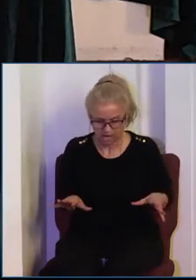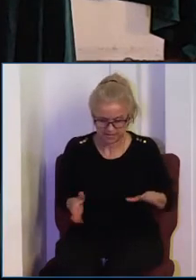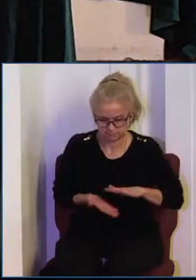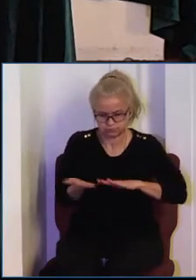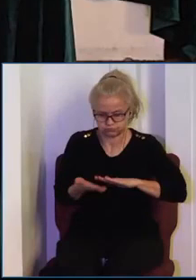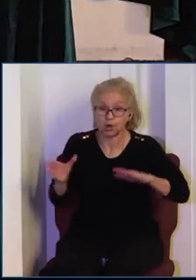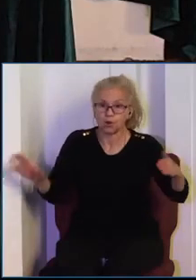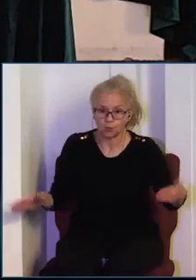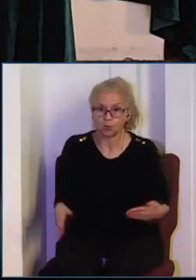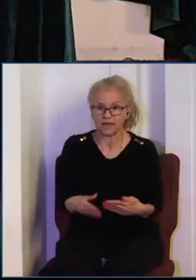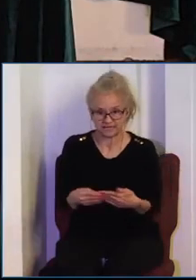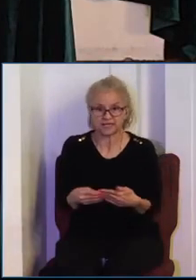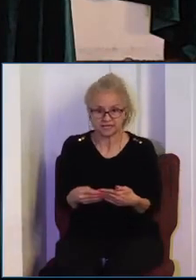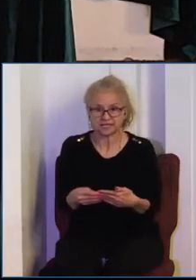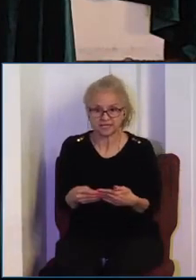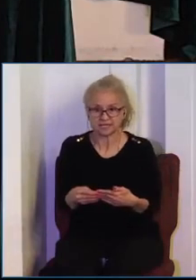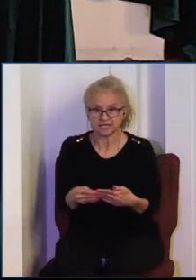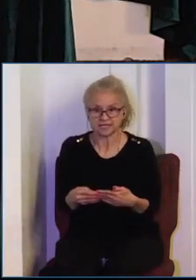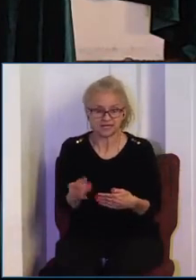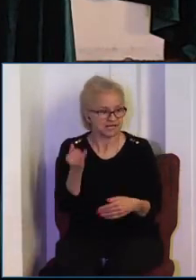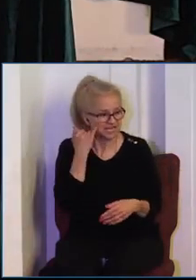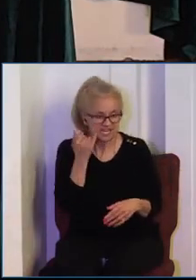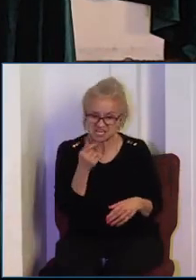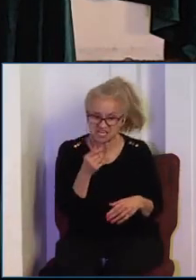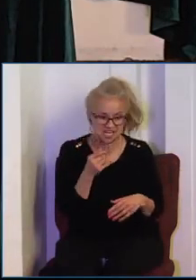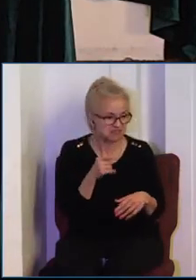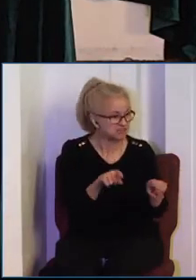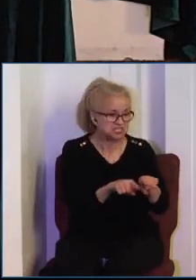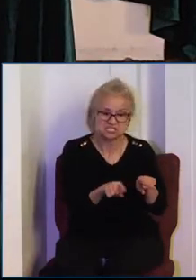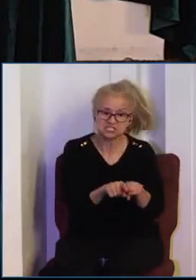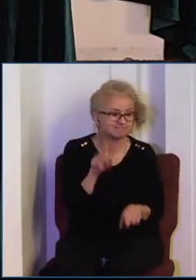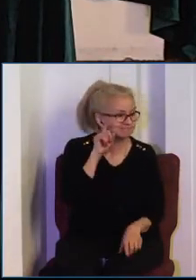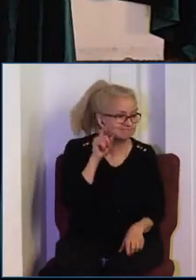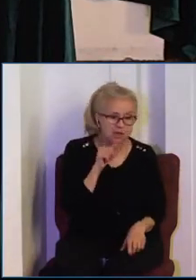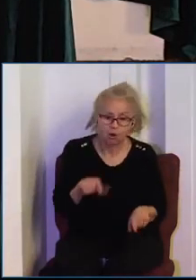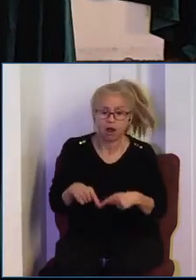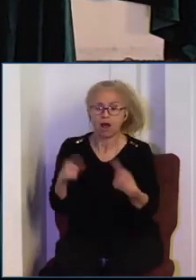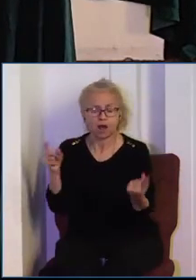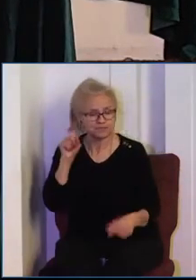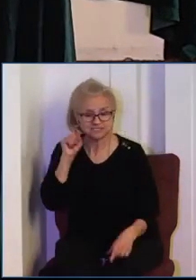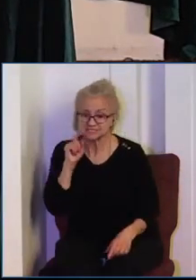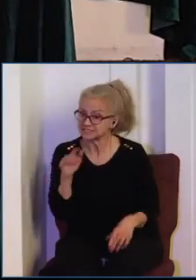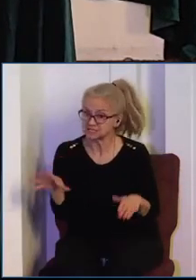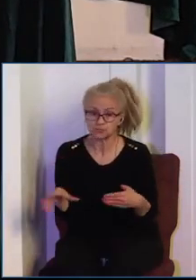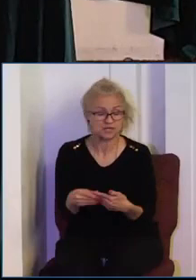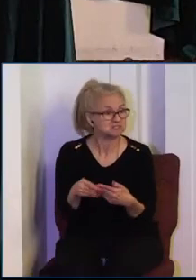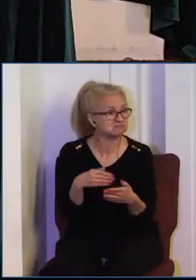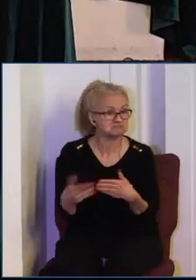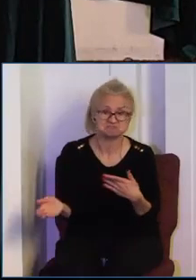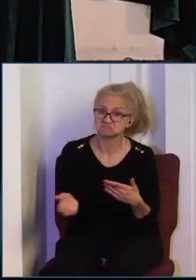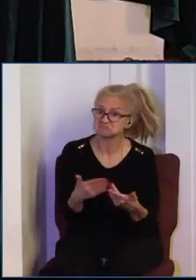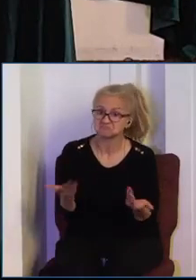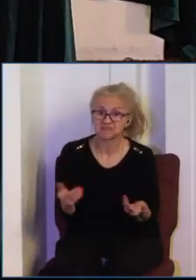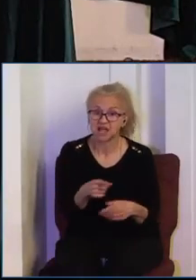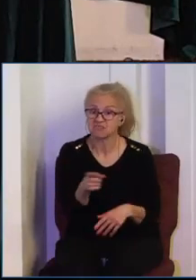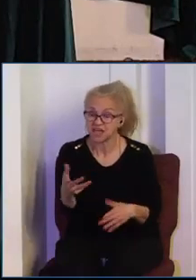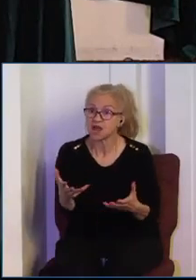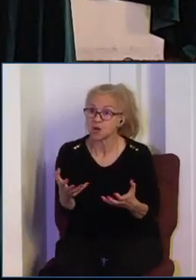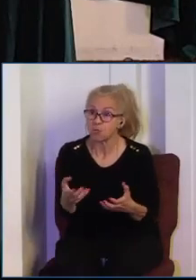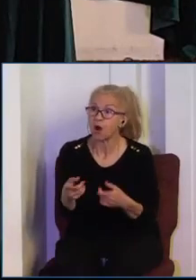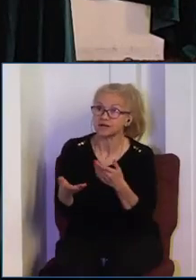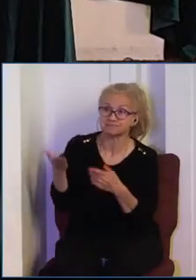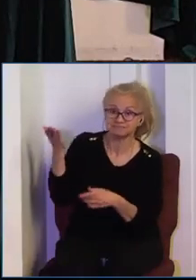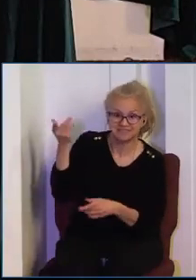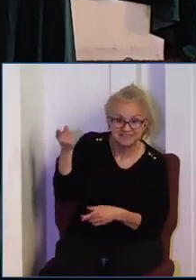a wedding, whether it was same sex or opposite sex weddings, they wanted